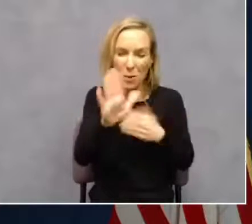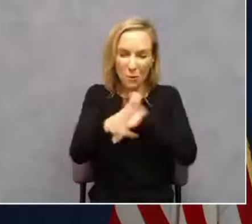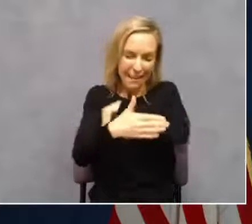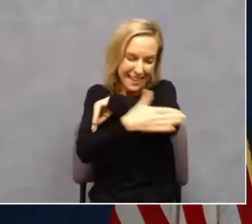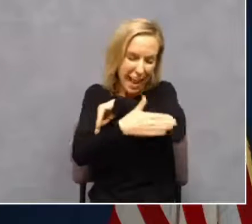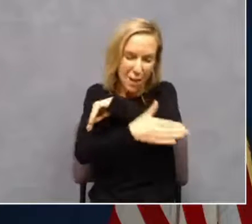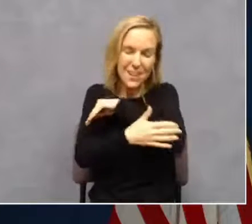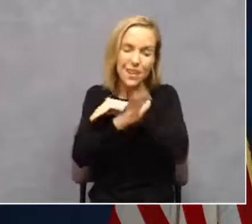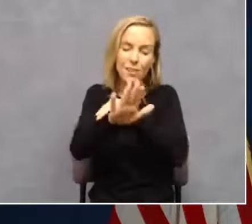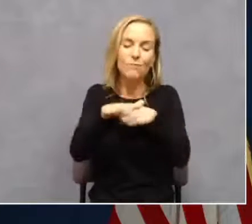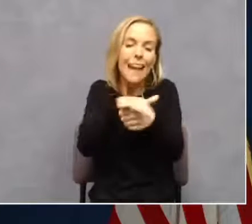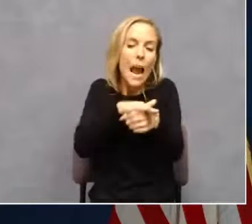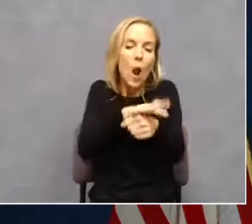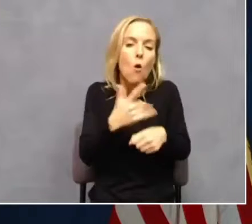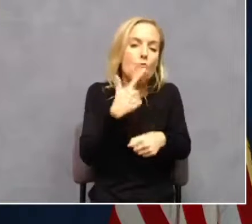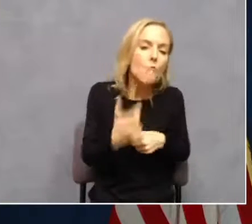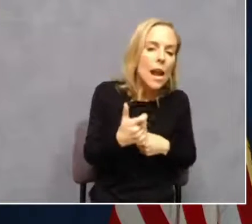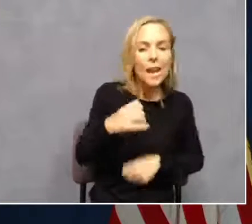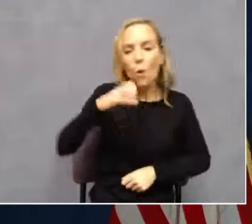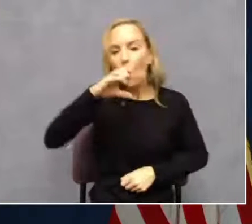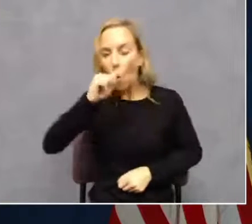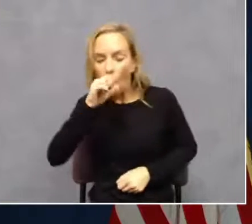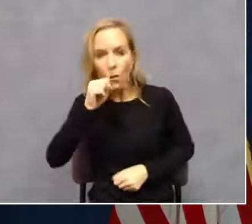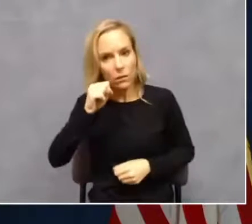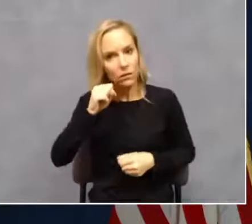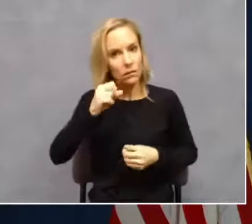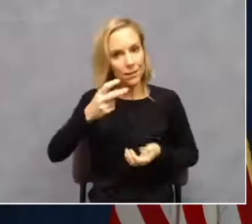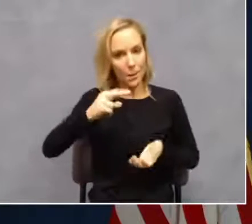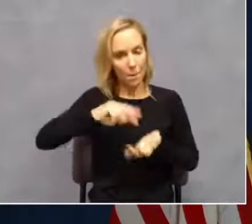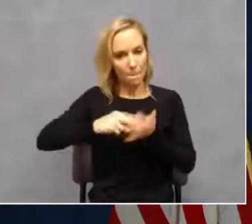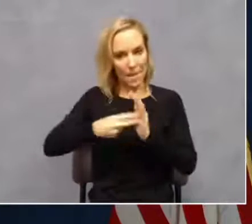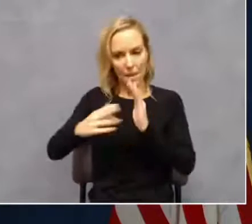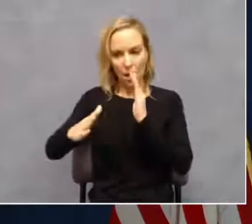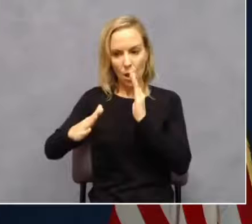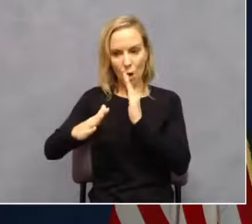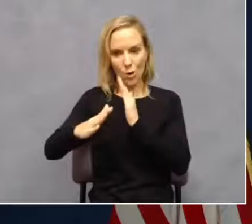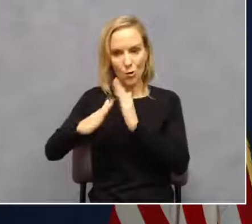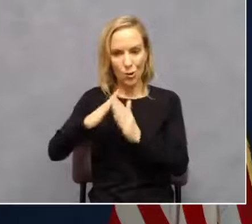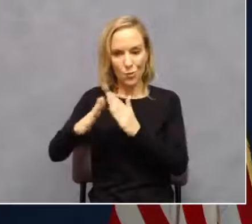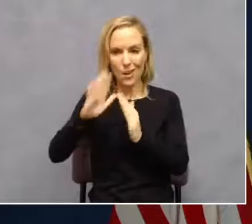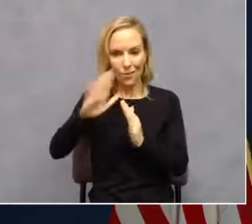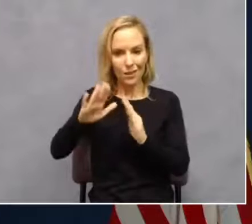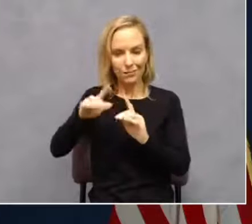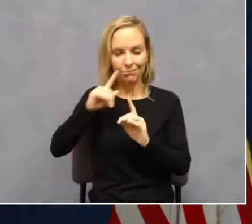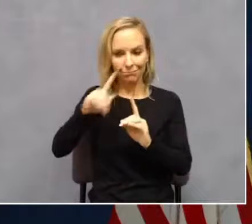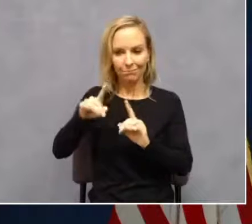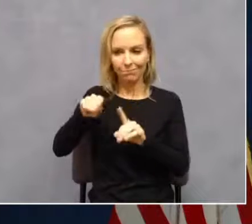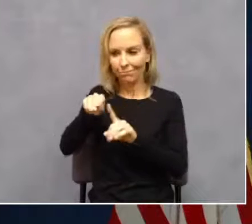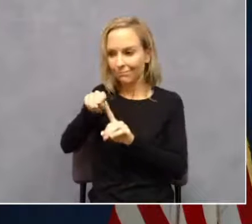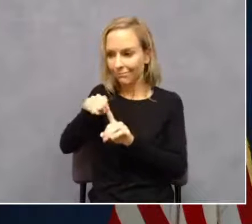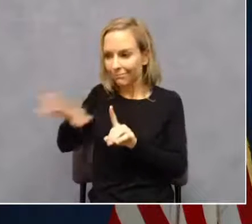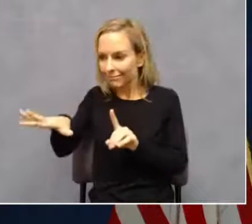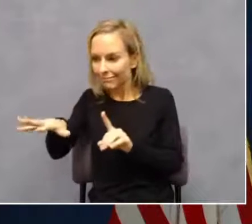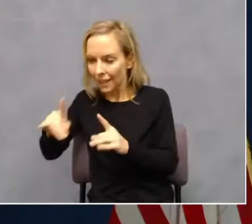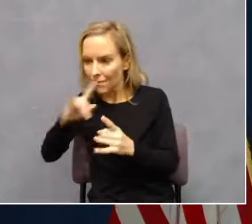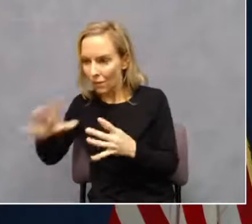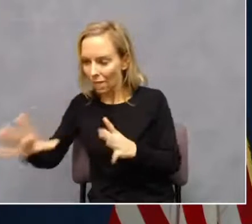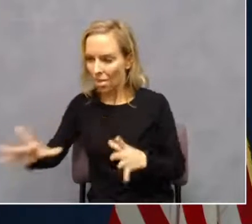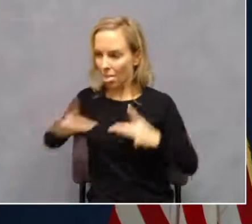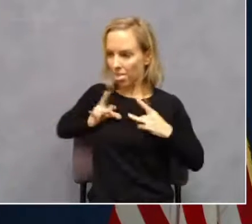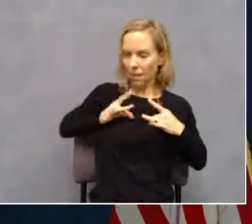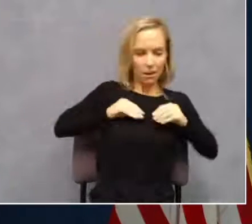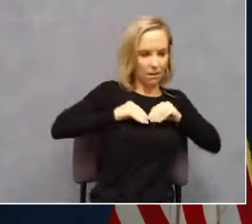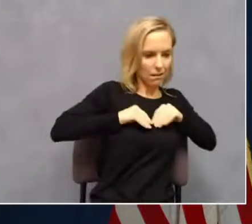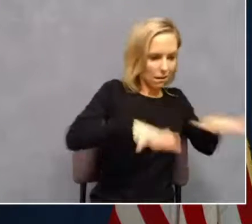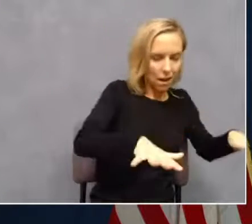and the community transmission is that high, it's going to find its way in. So that just adds to what